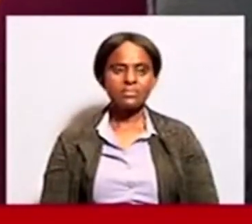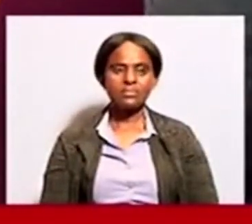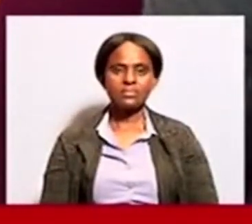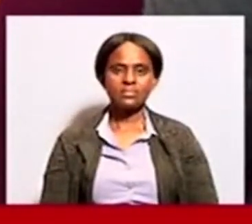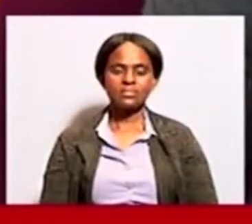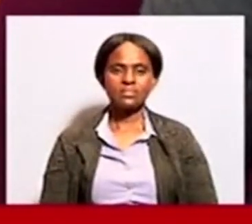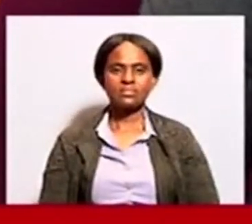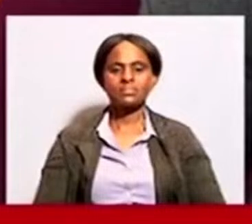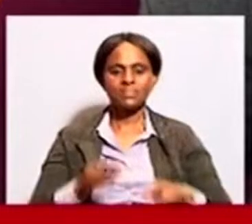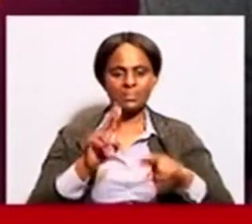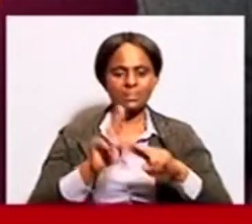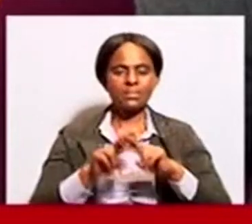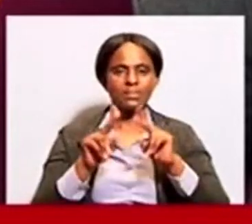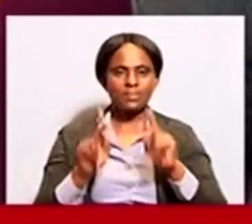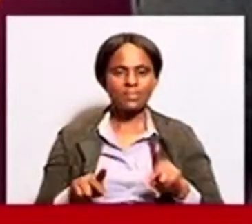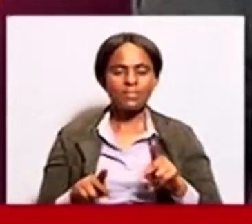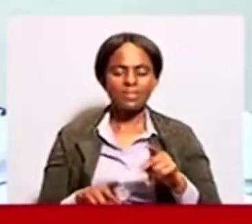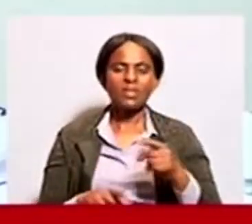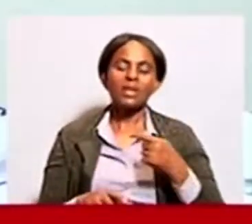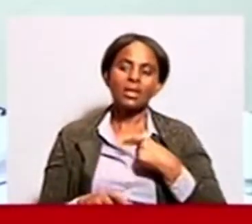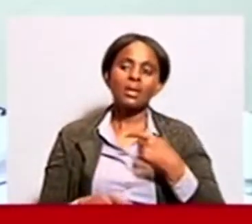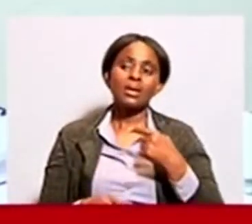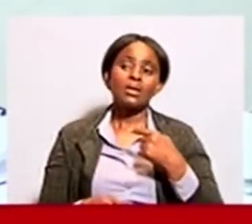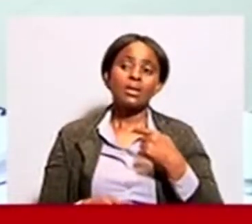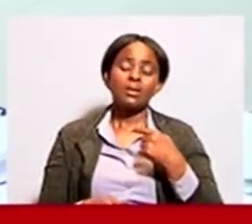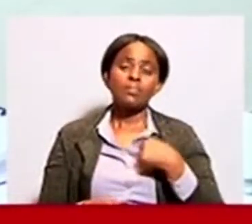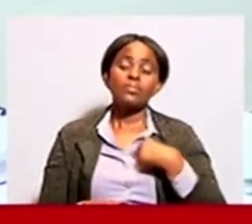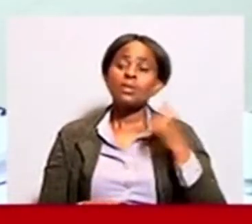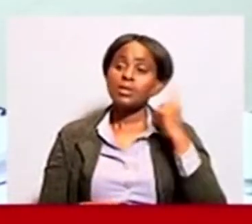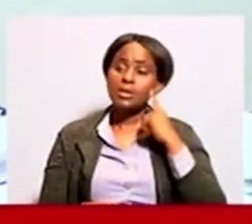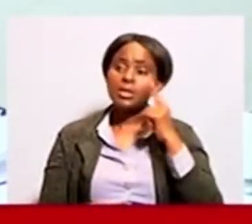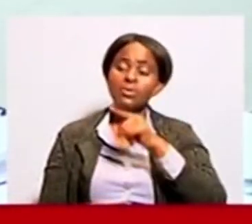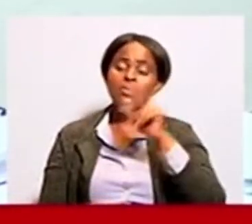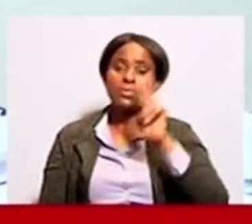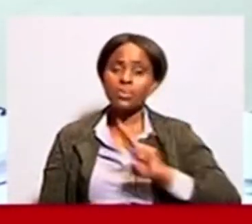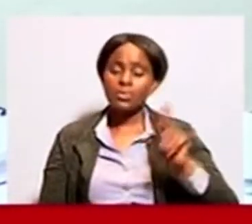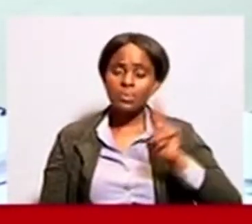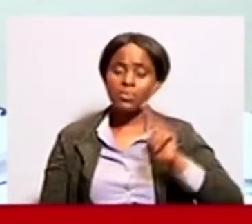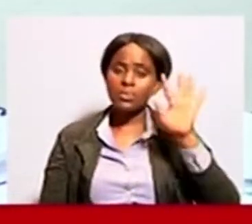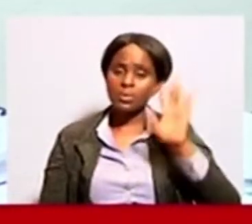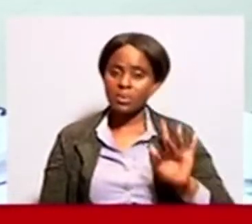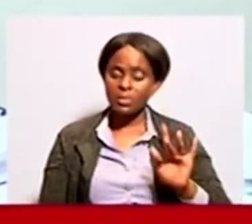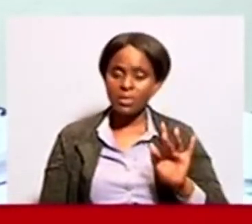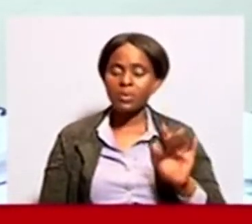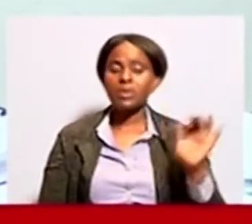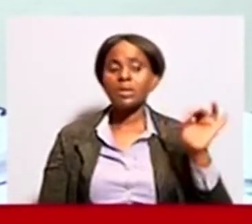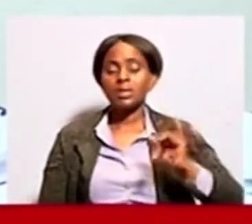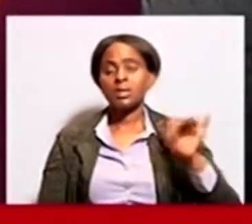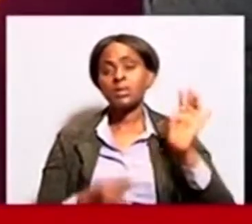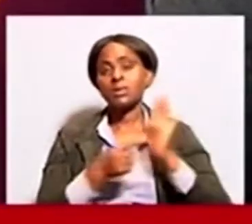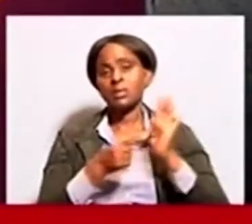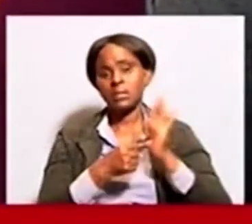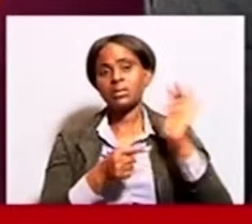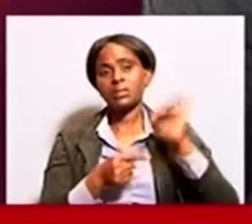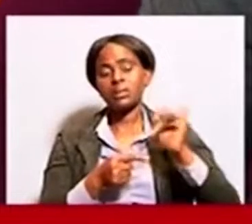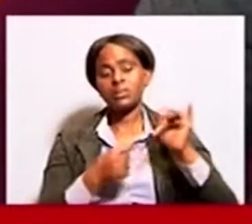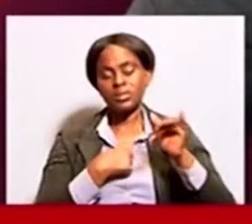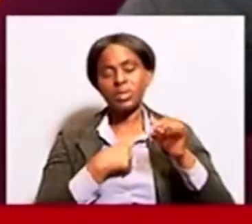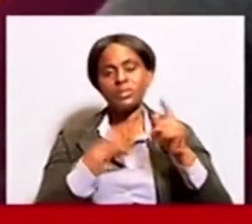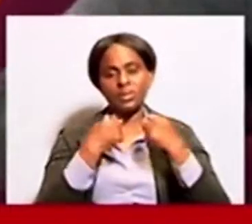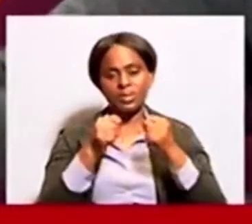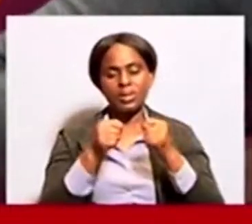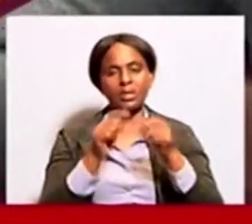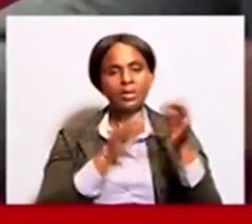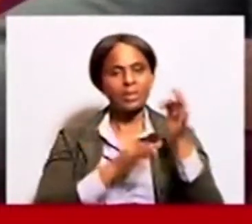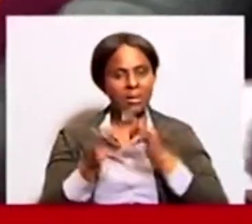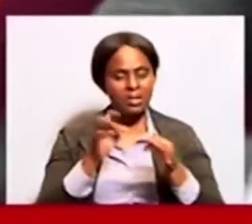Chair, I'm told you are using color pictures. Yes yes or no? This one, yes, Chair. I was trying just to